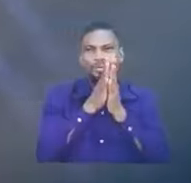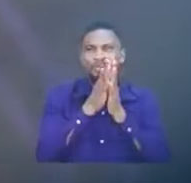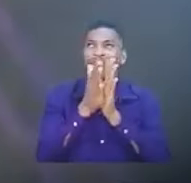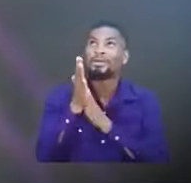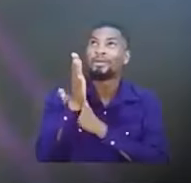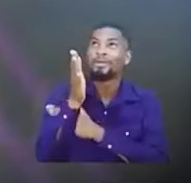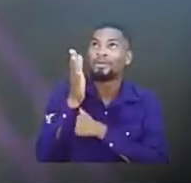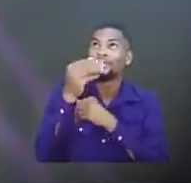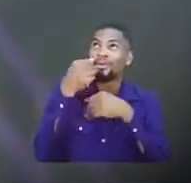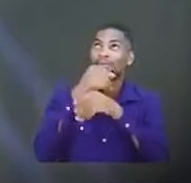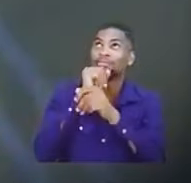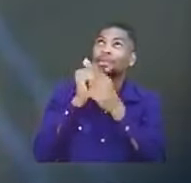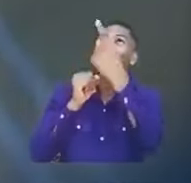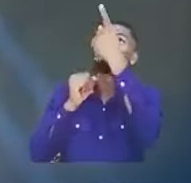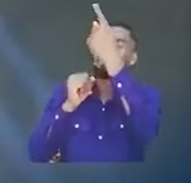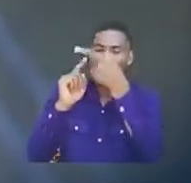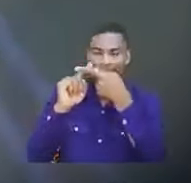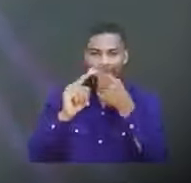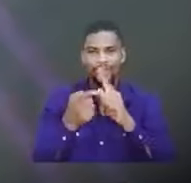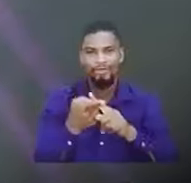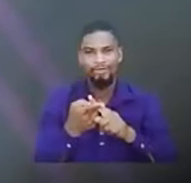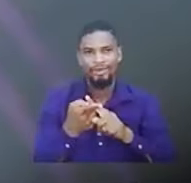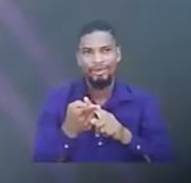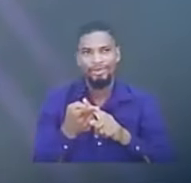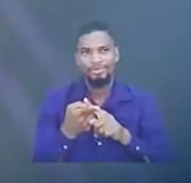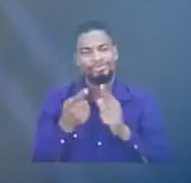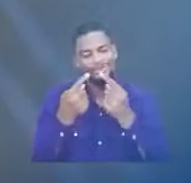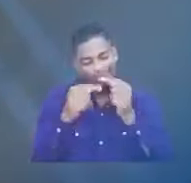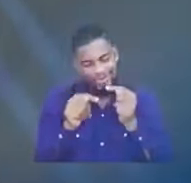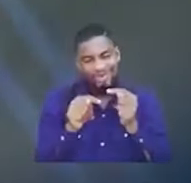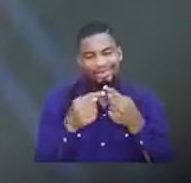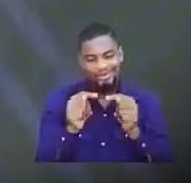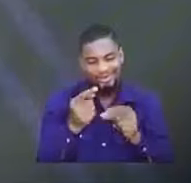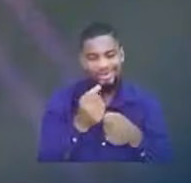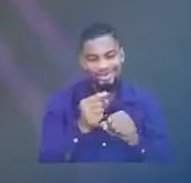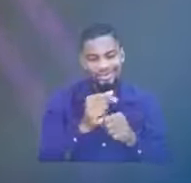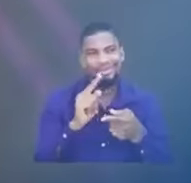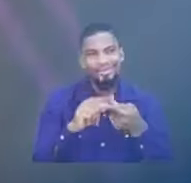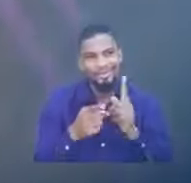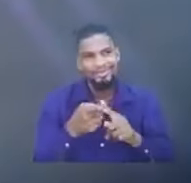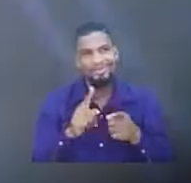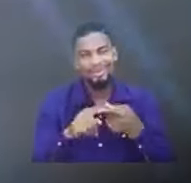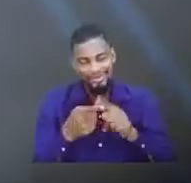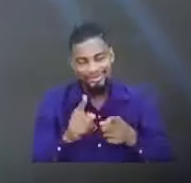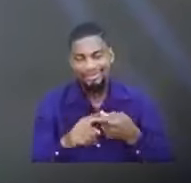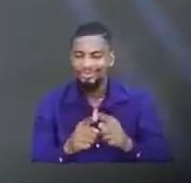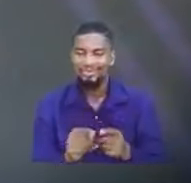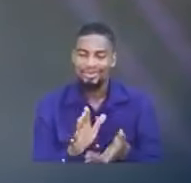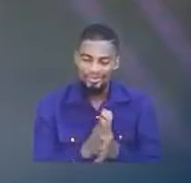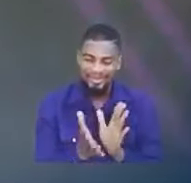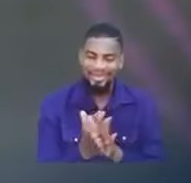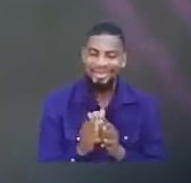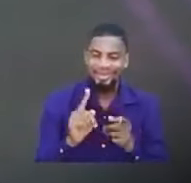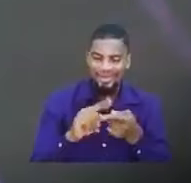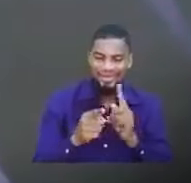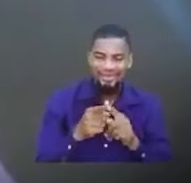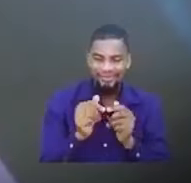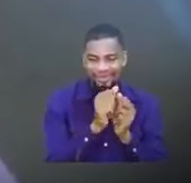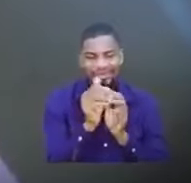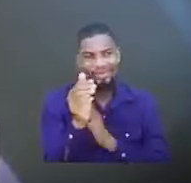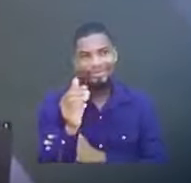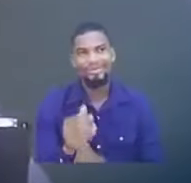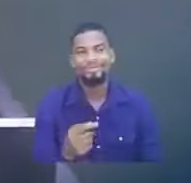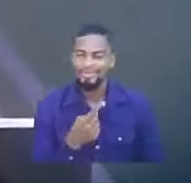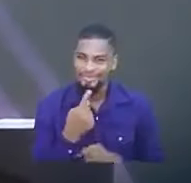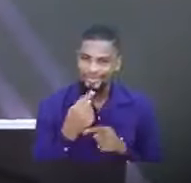friends. Make me try. God, you try. Fix me somewhere. I've been praying about God.